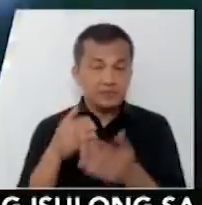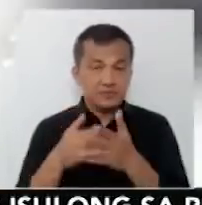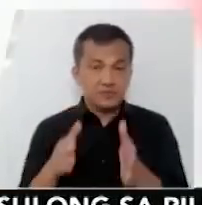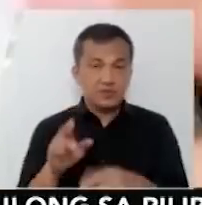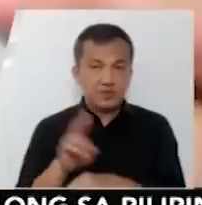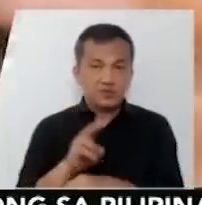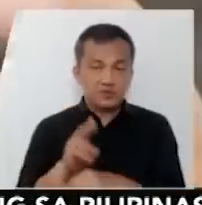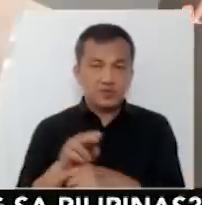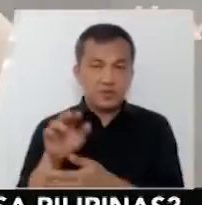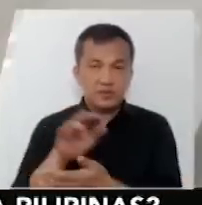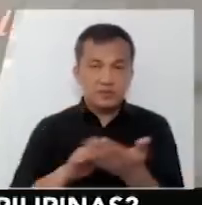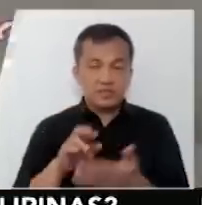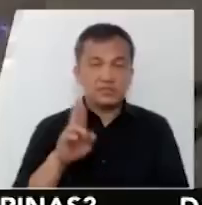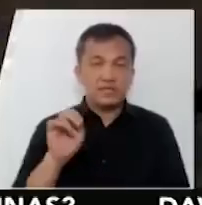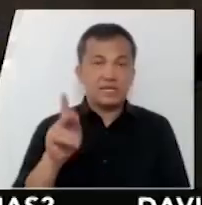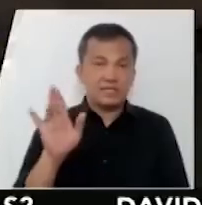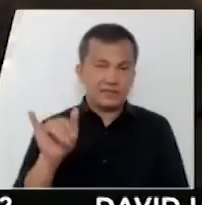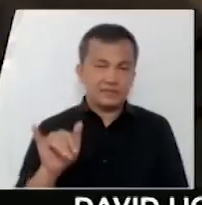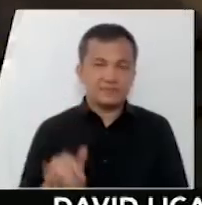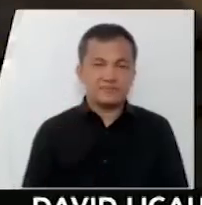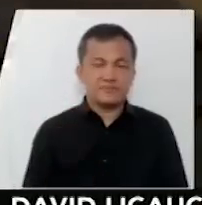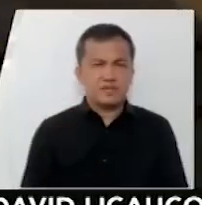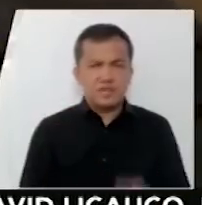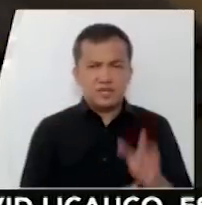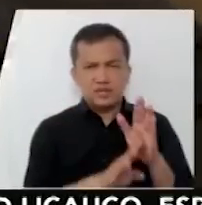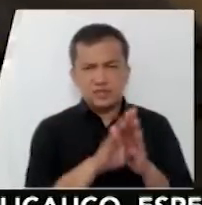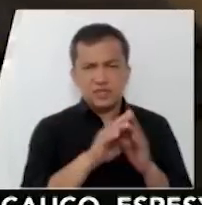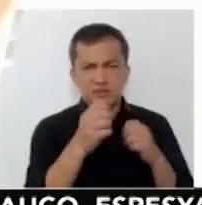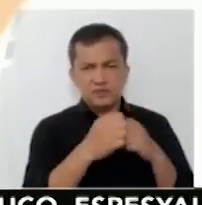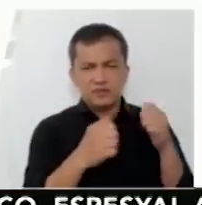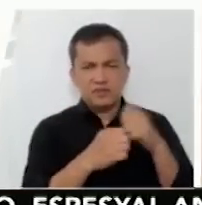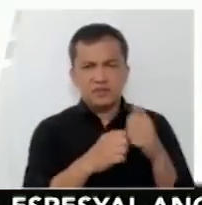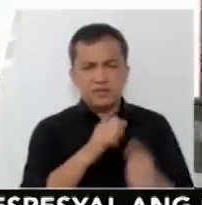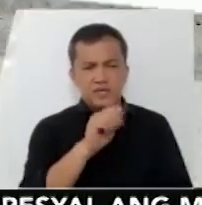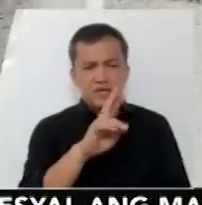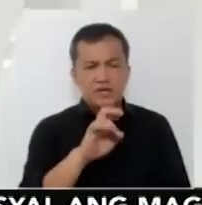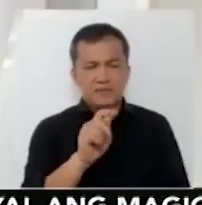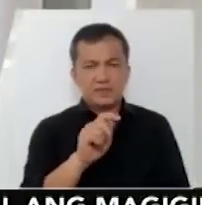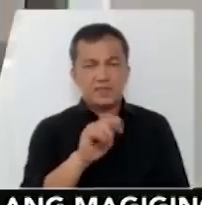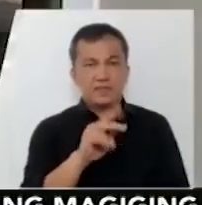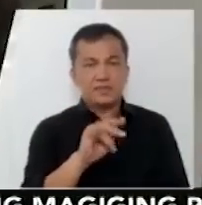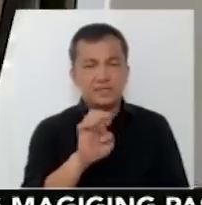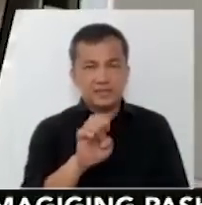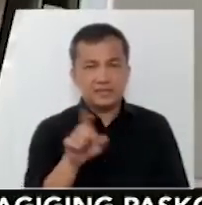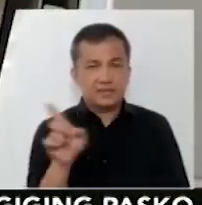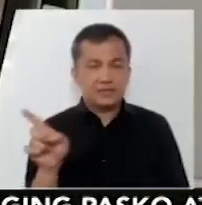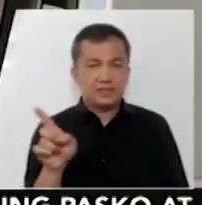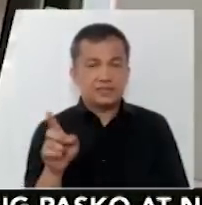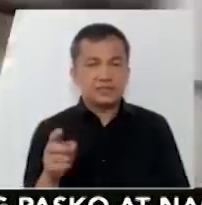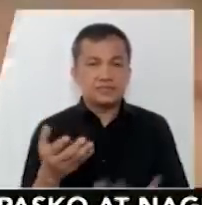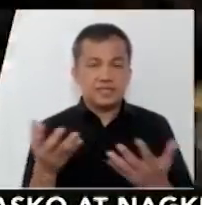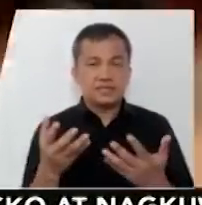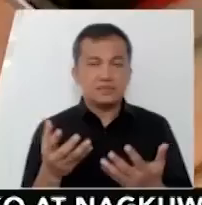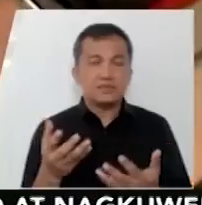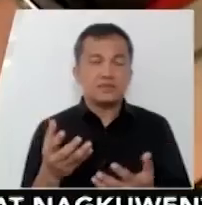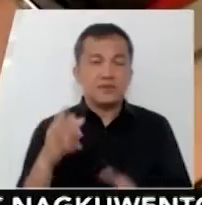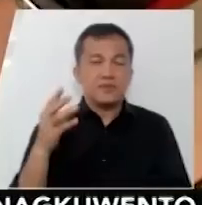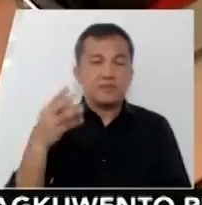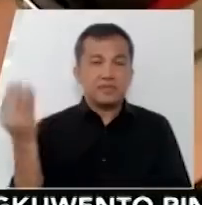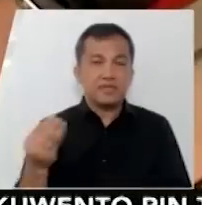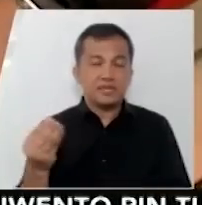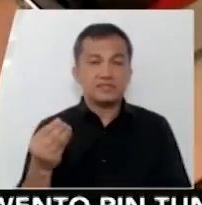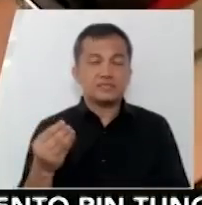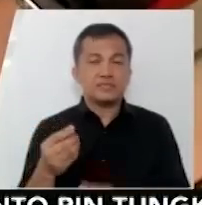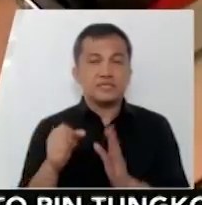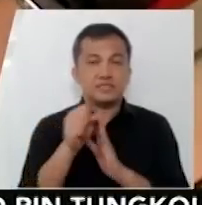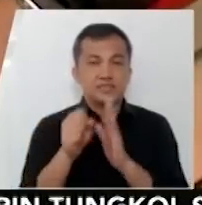reality. Developed by engineer Albertson Amante and his team sa Batangas State University. There is a gap on the access